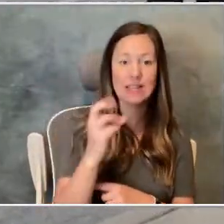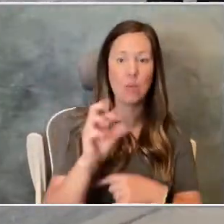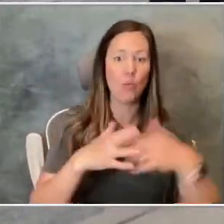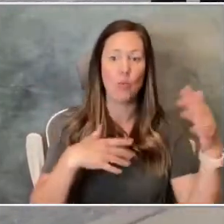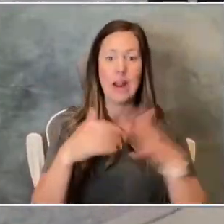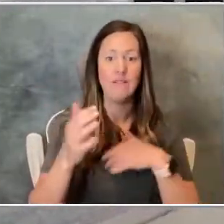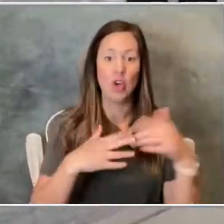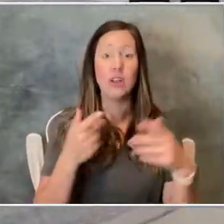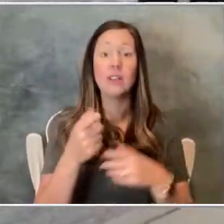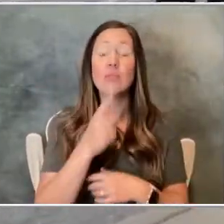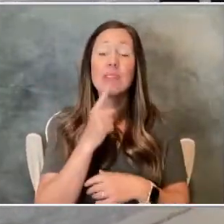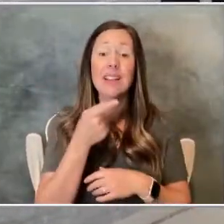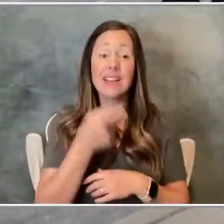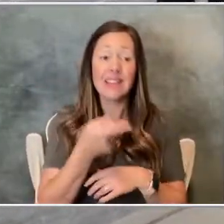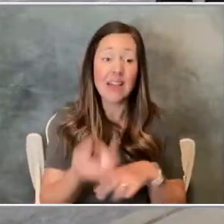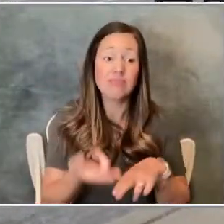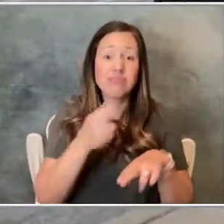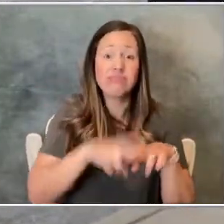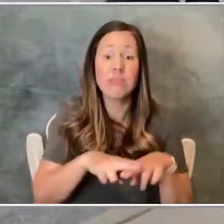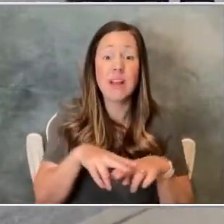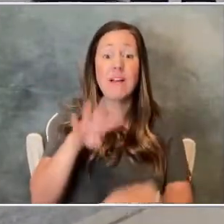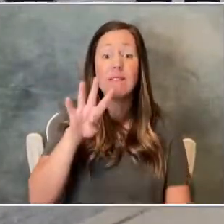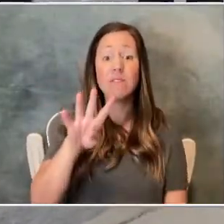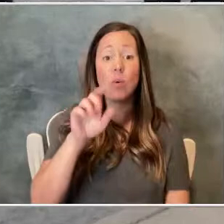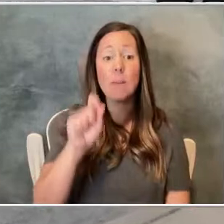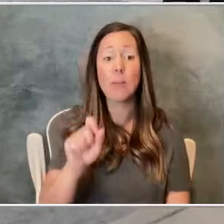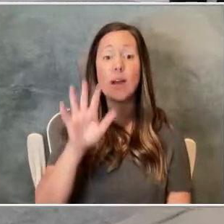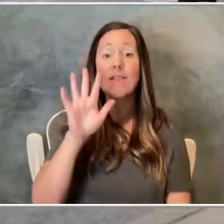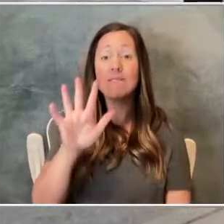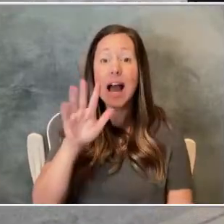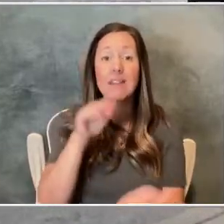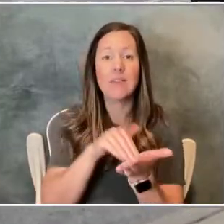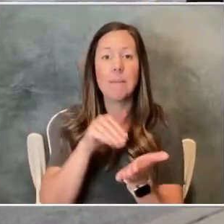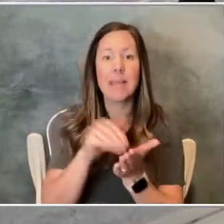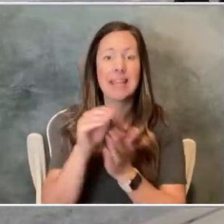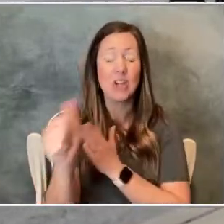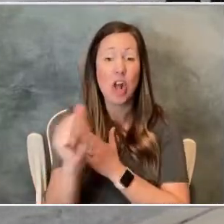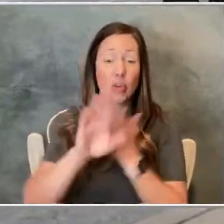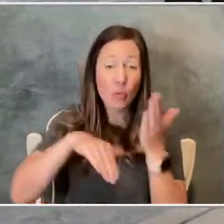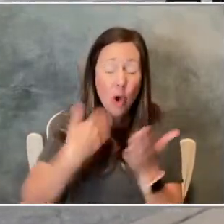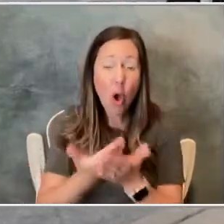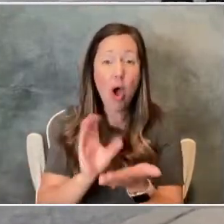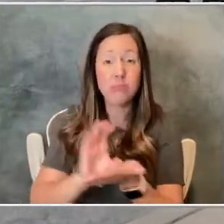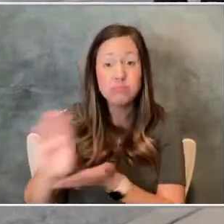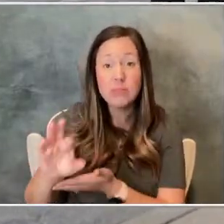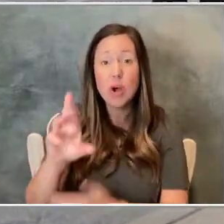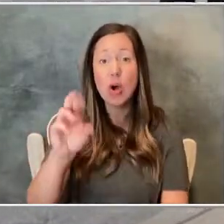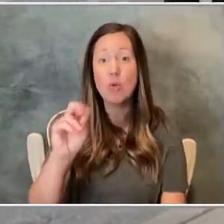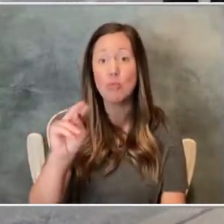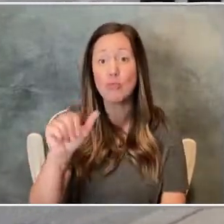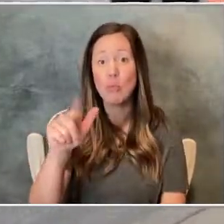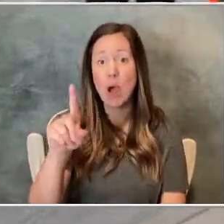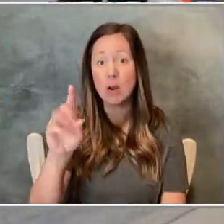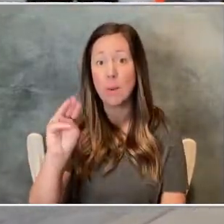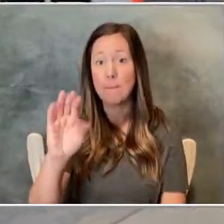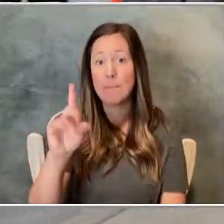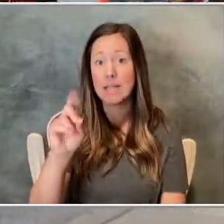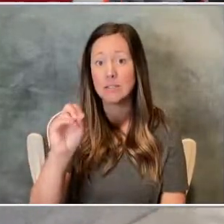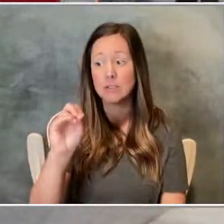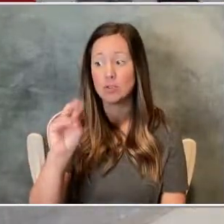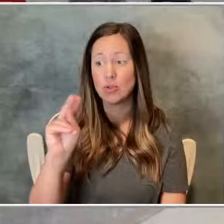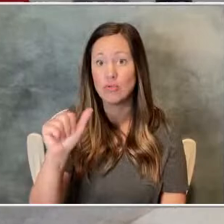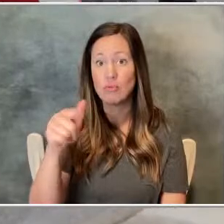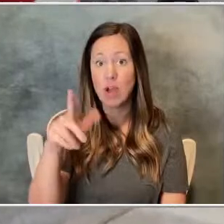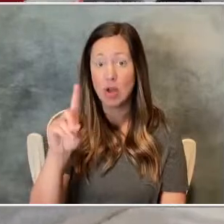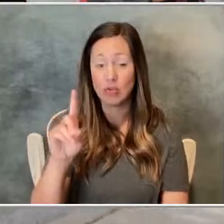they've raised $4.5 million, all to go to the Ronald McDonald charities. That is incredible. I want to